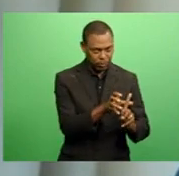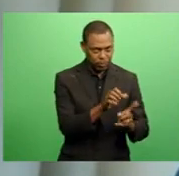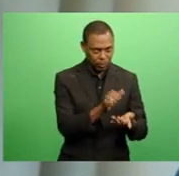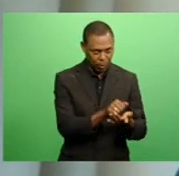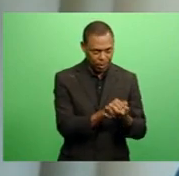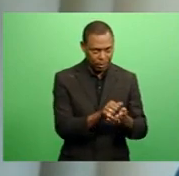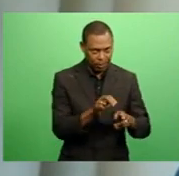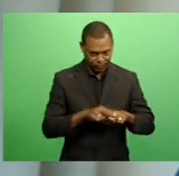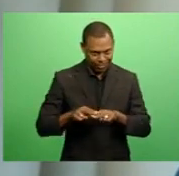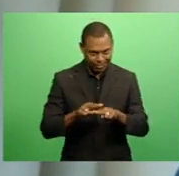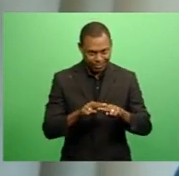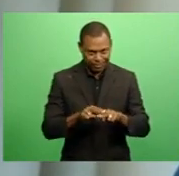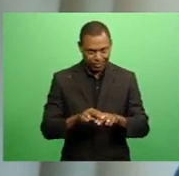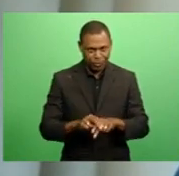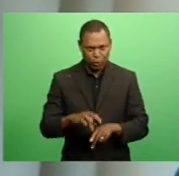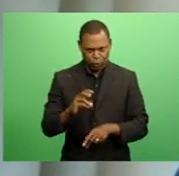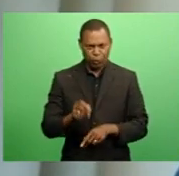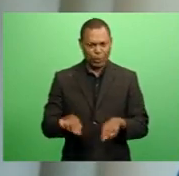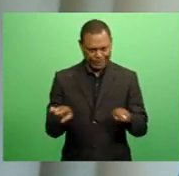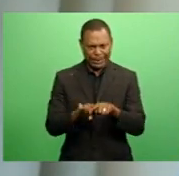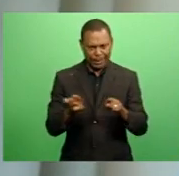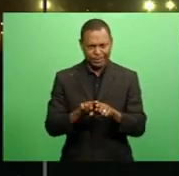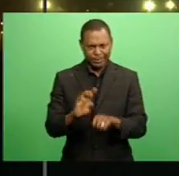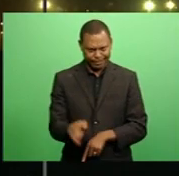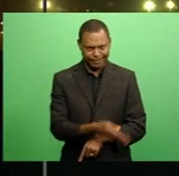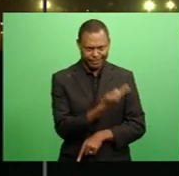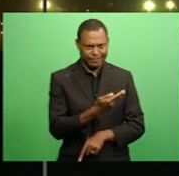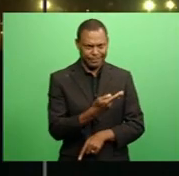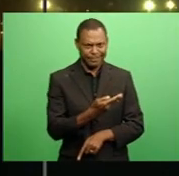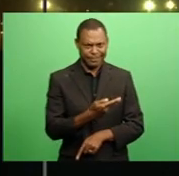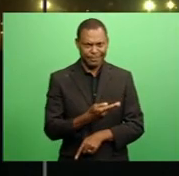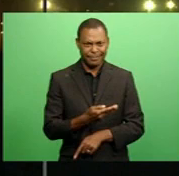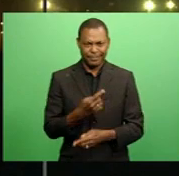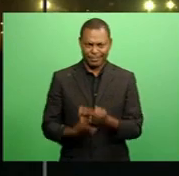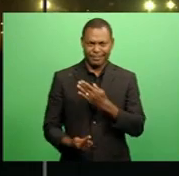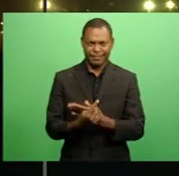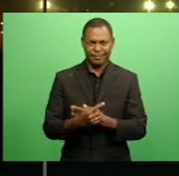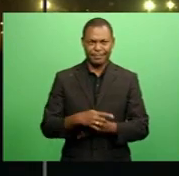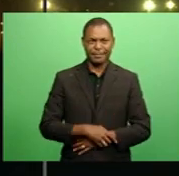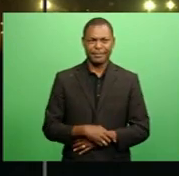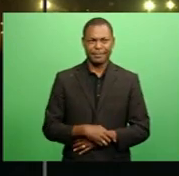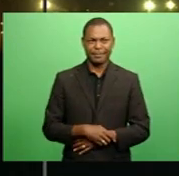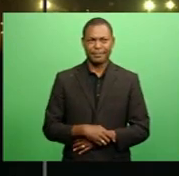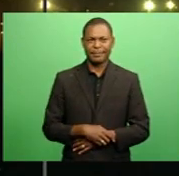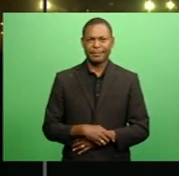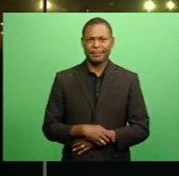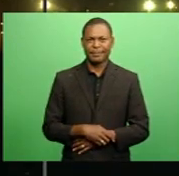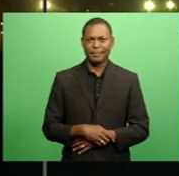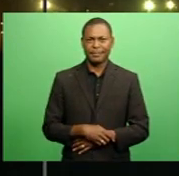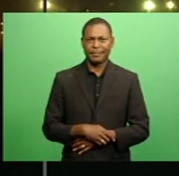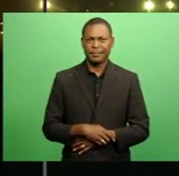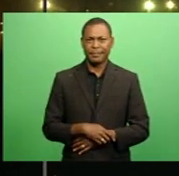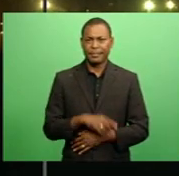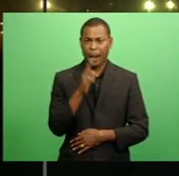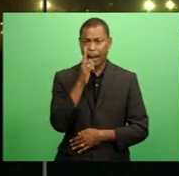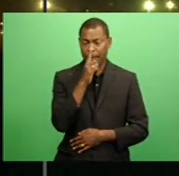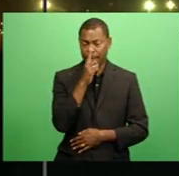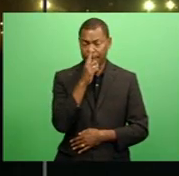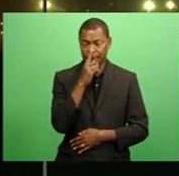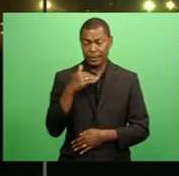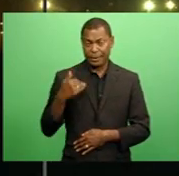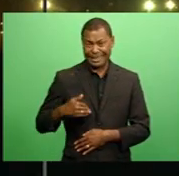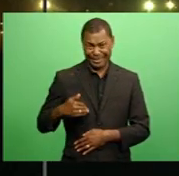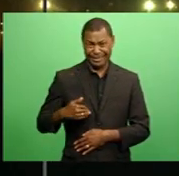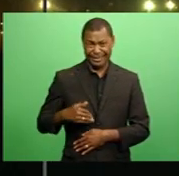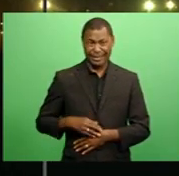And of course, I'll be doing that upon my return. Former Fijians residing in Auckland, New Zealand are safe,